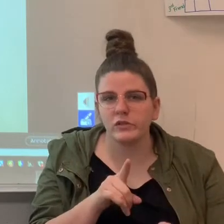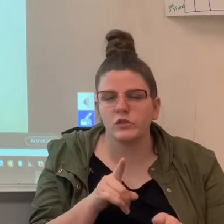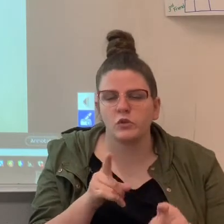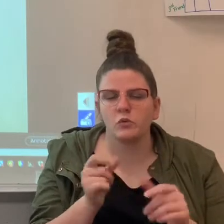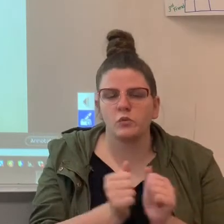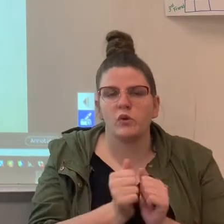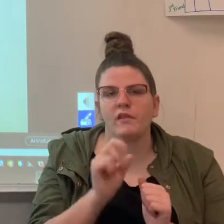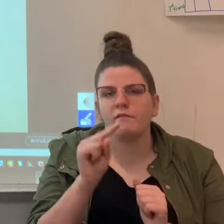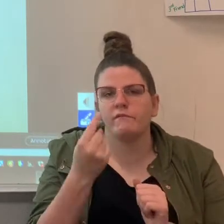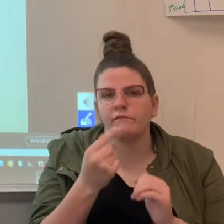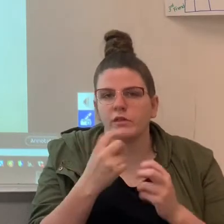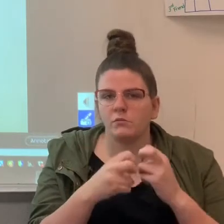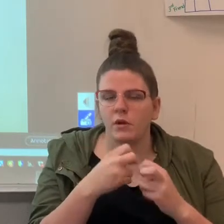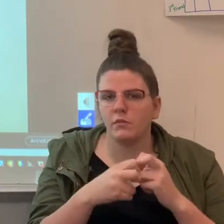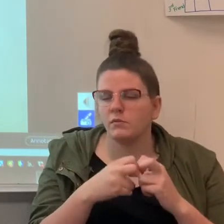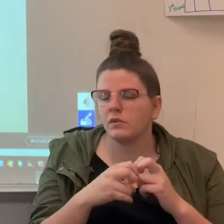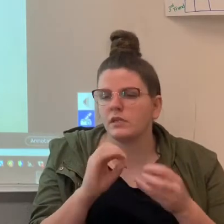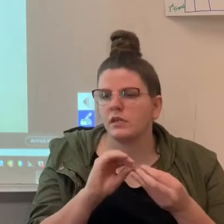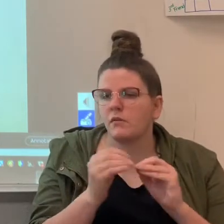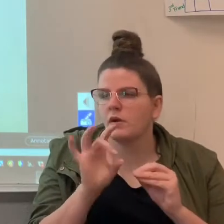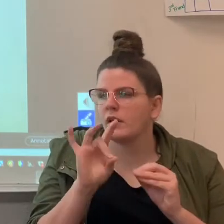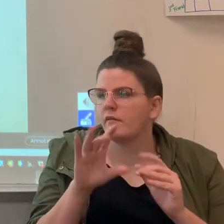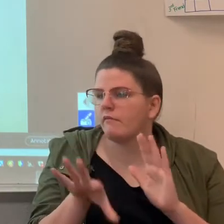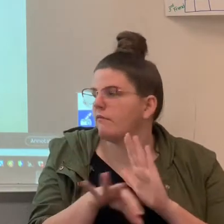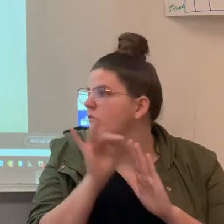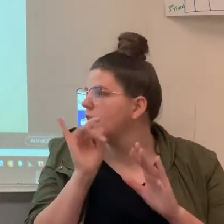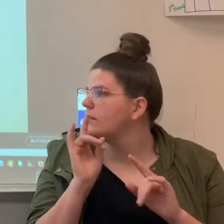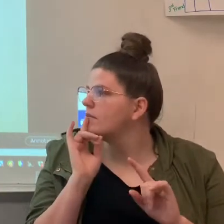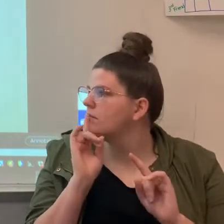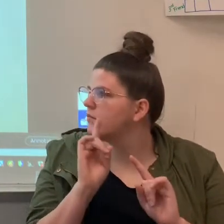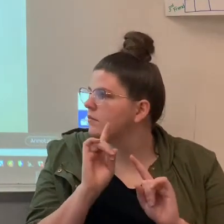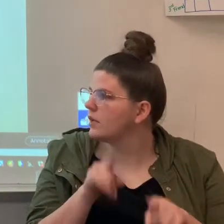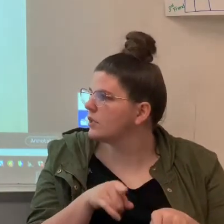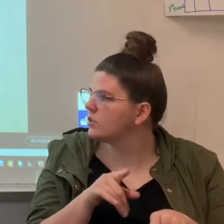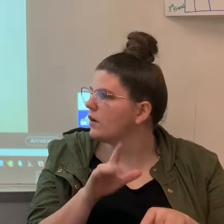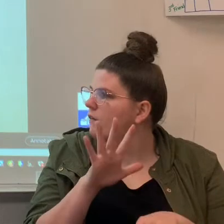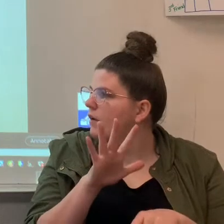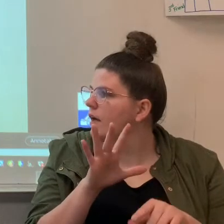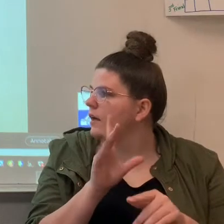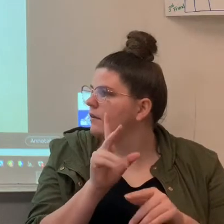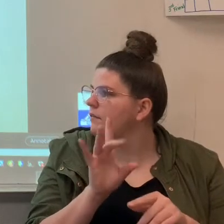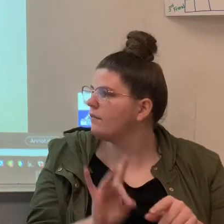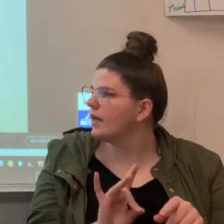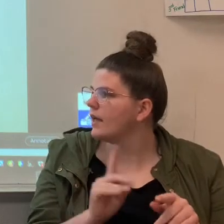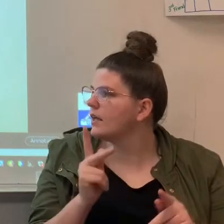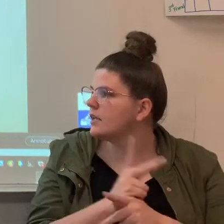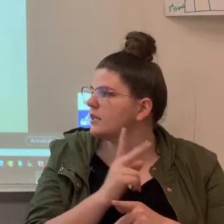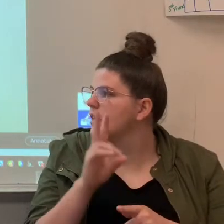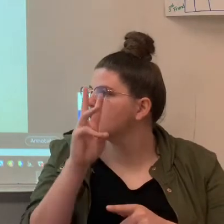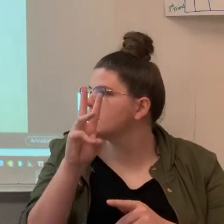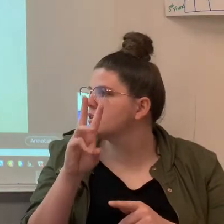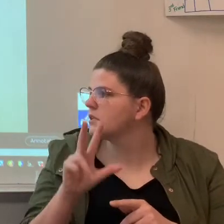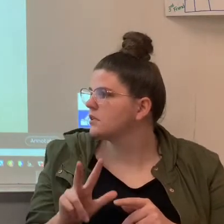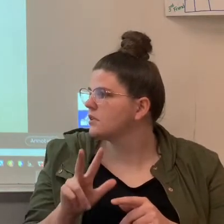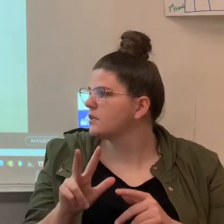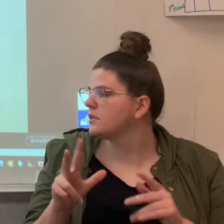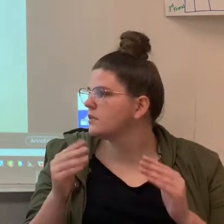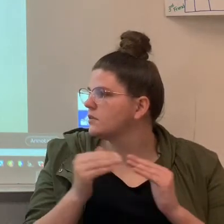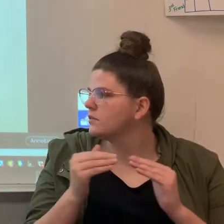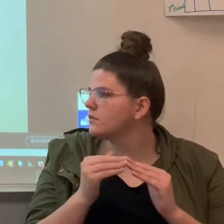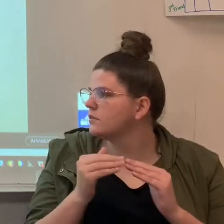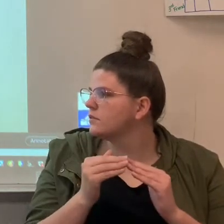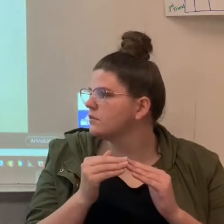Number 8, find the product. So we have 5/8 times 6/3,